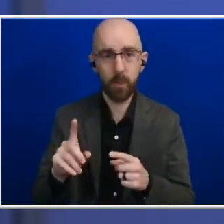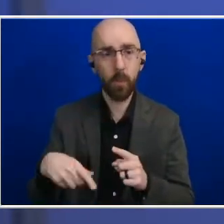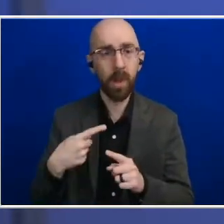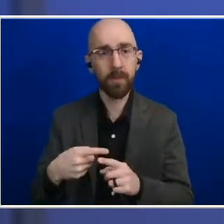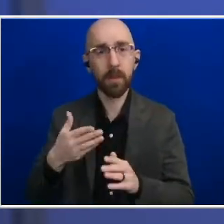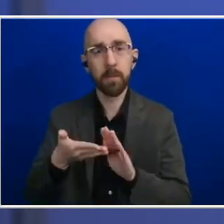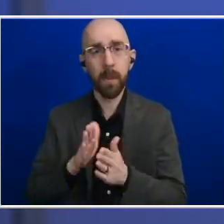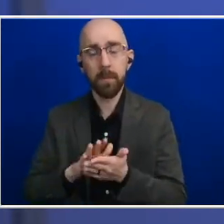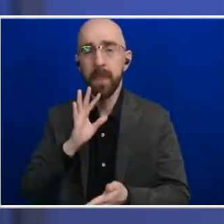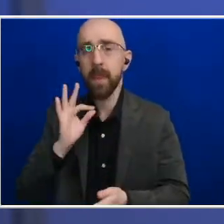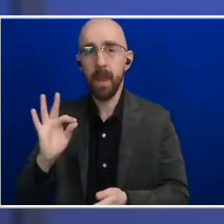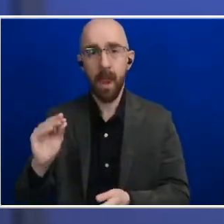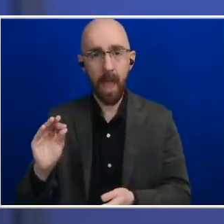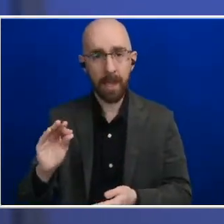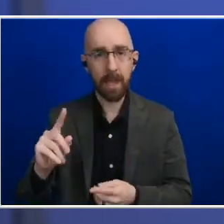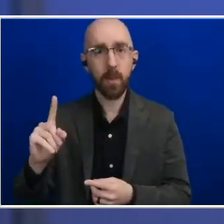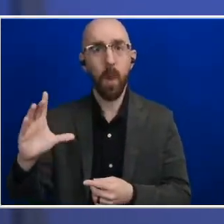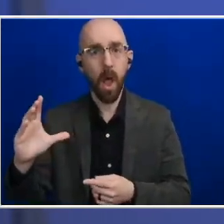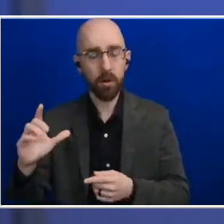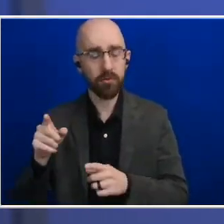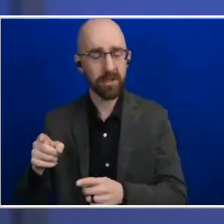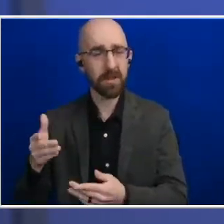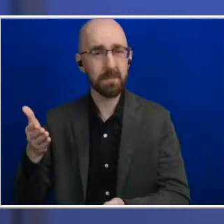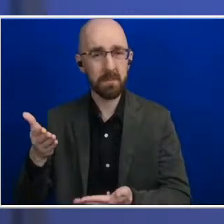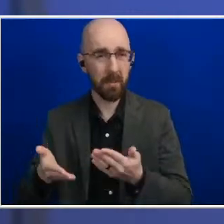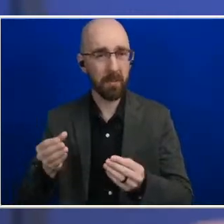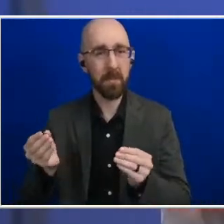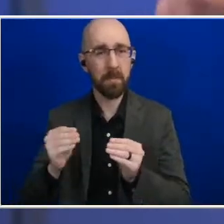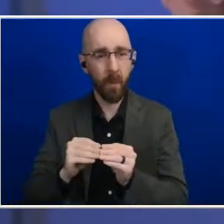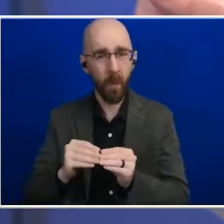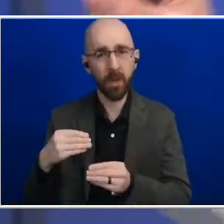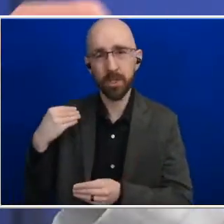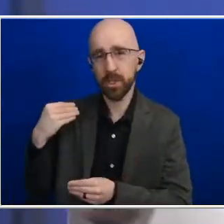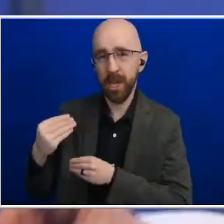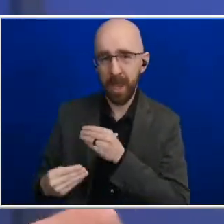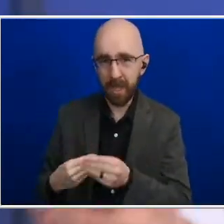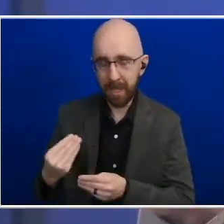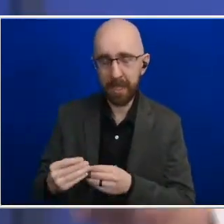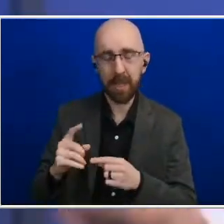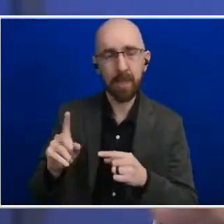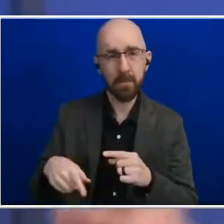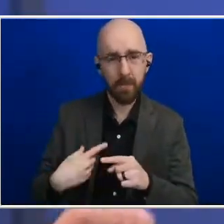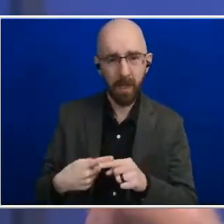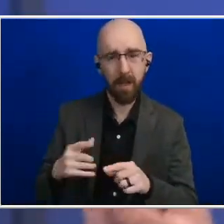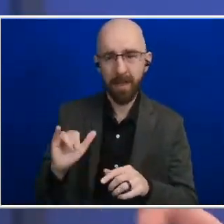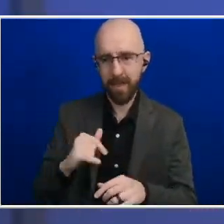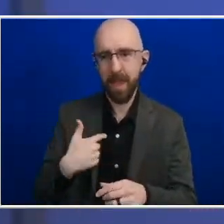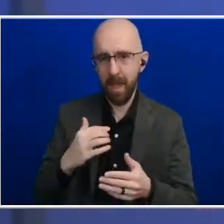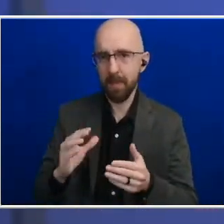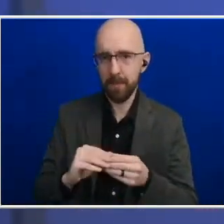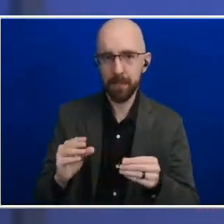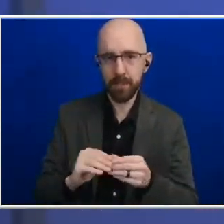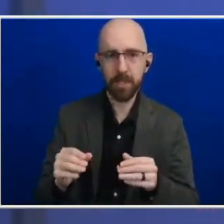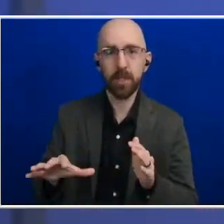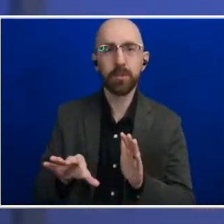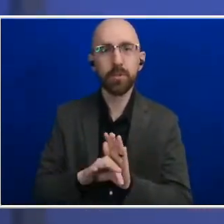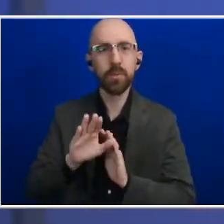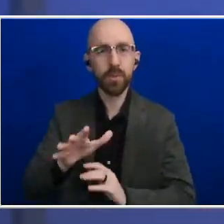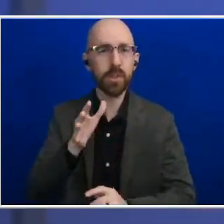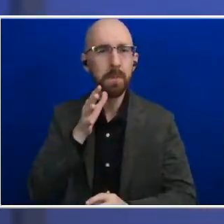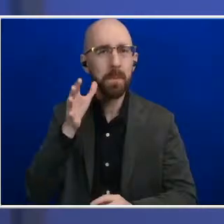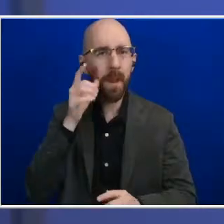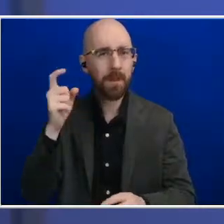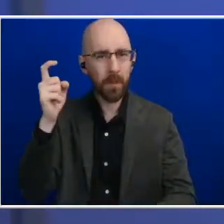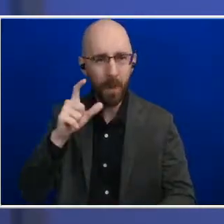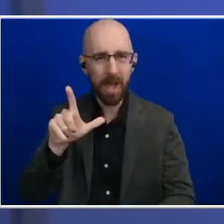close to 100, it's probably more genetic. It's about, as I like to say, choose your parents wisely. Oh, totally. Okay. Yeah.